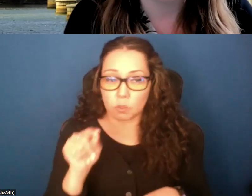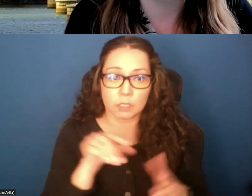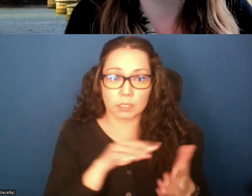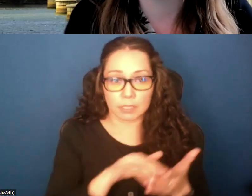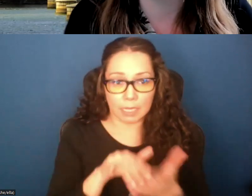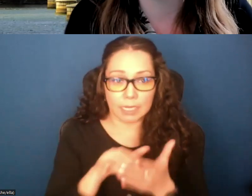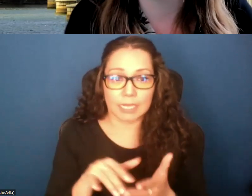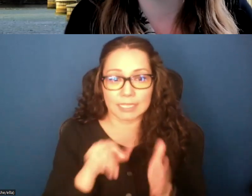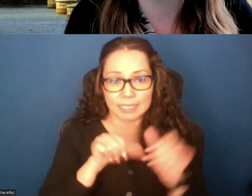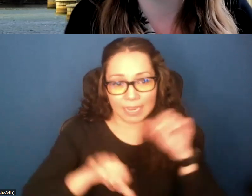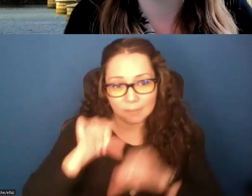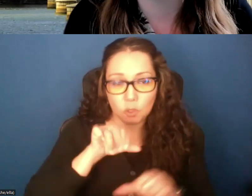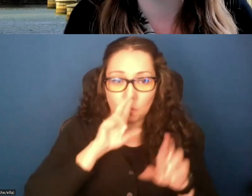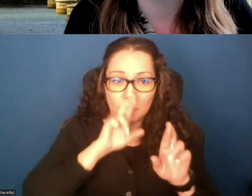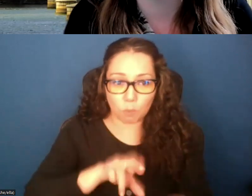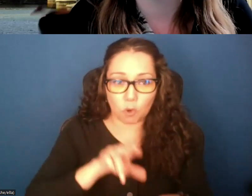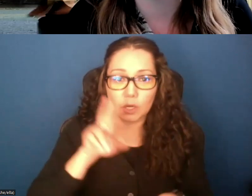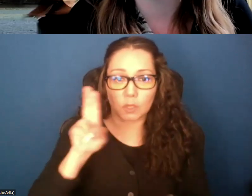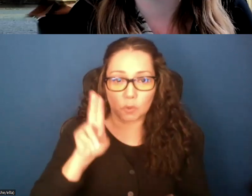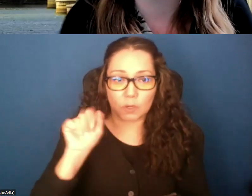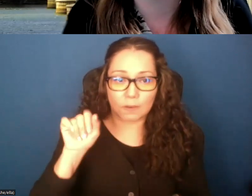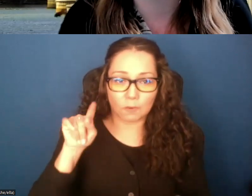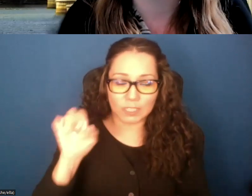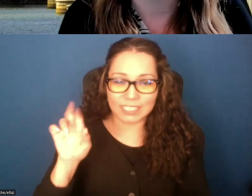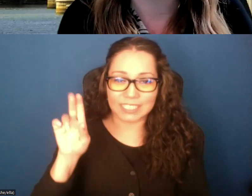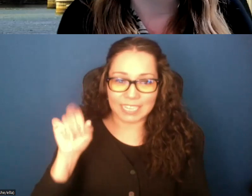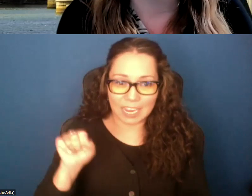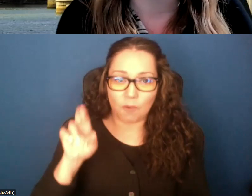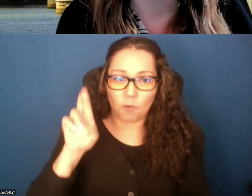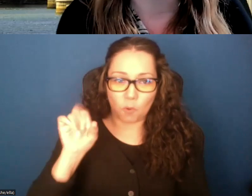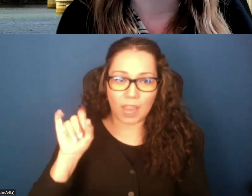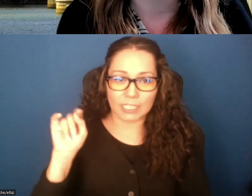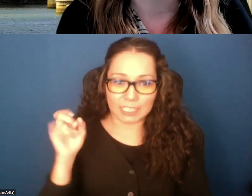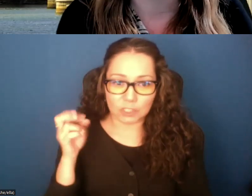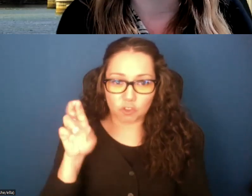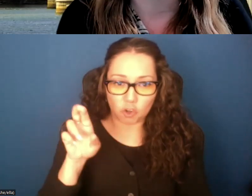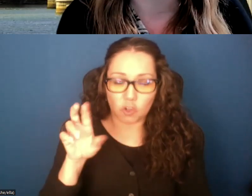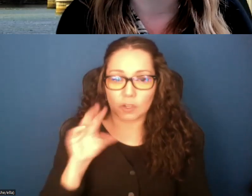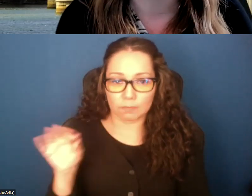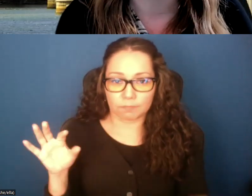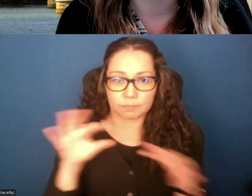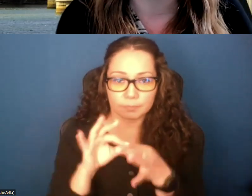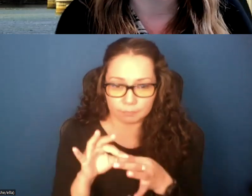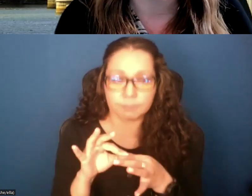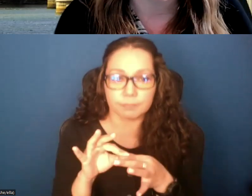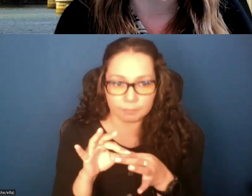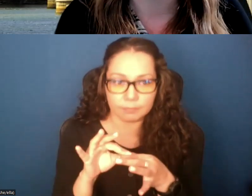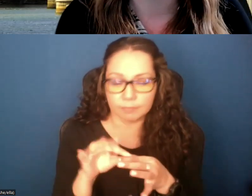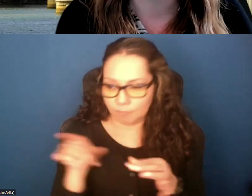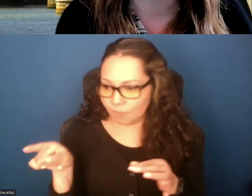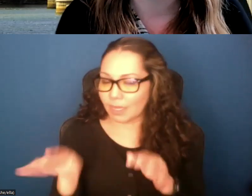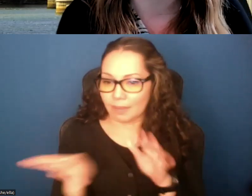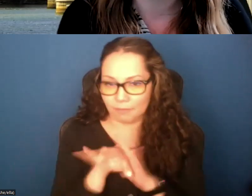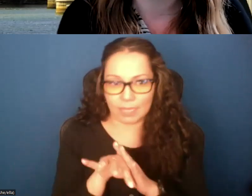report in which University of Rochester researchers did find a link between states with stronger social